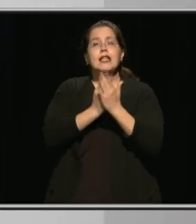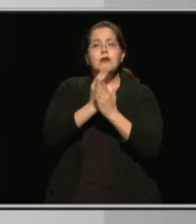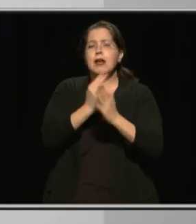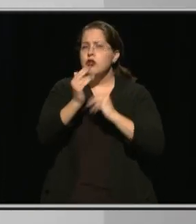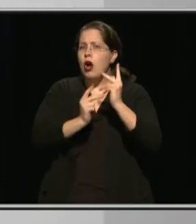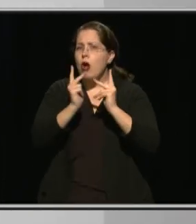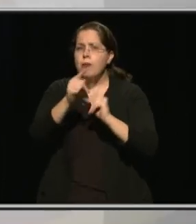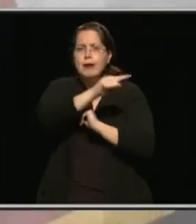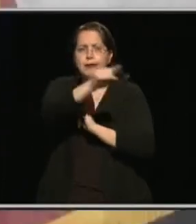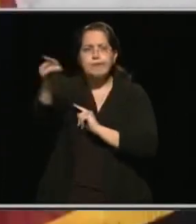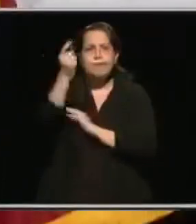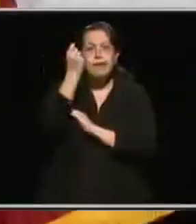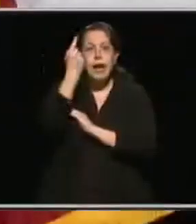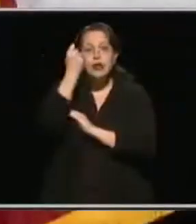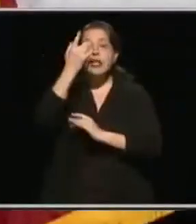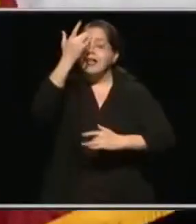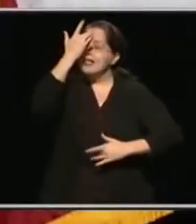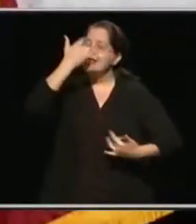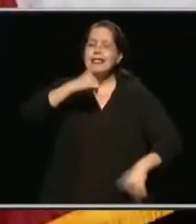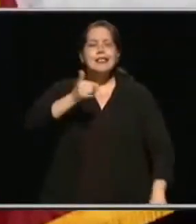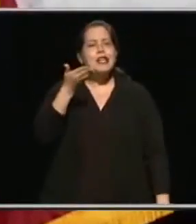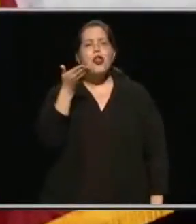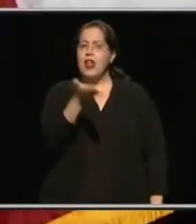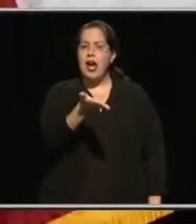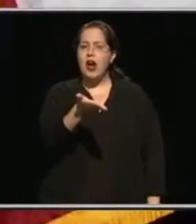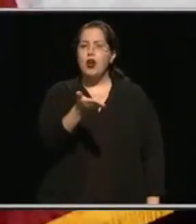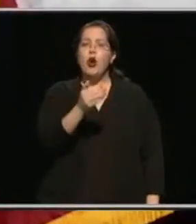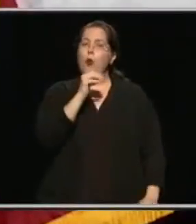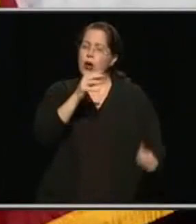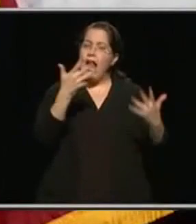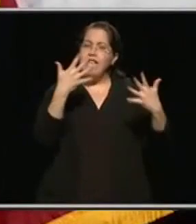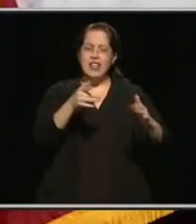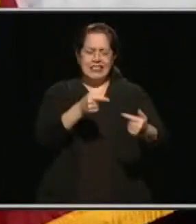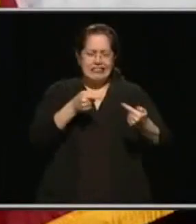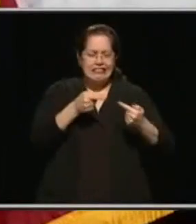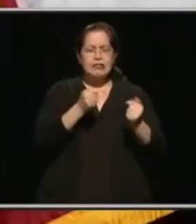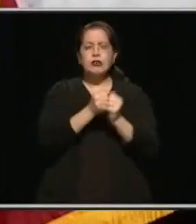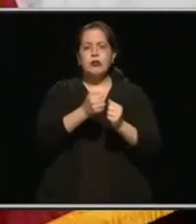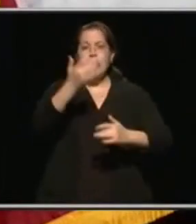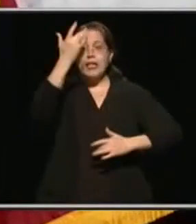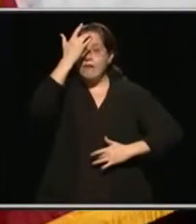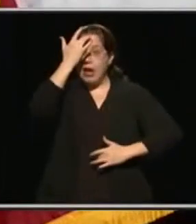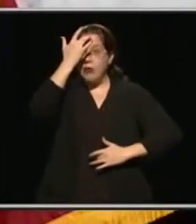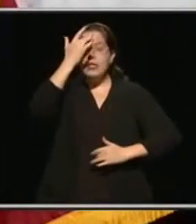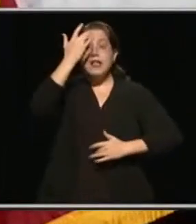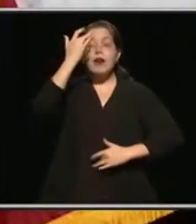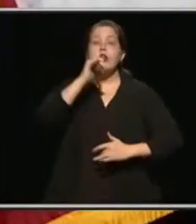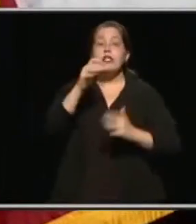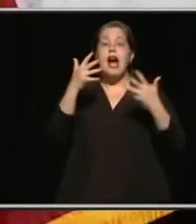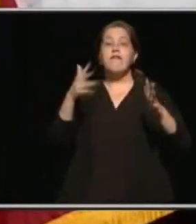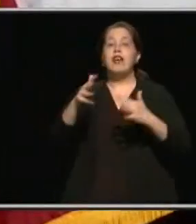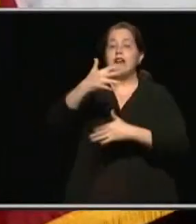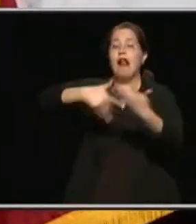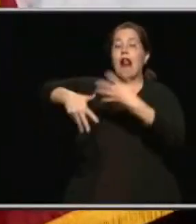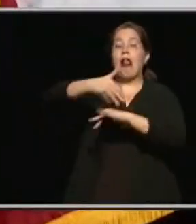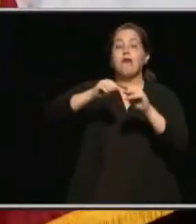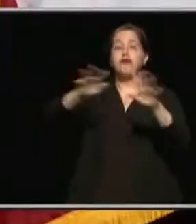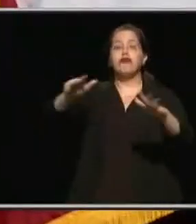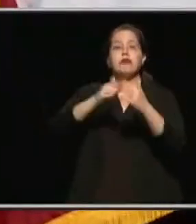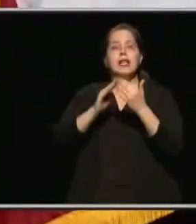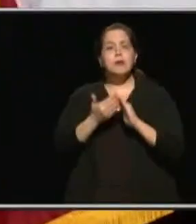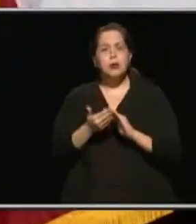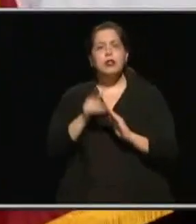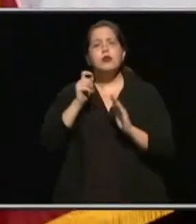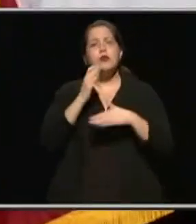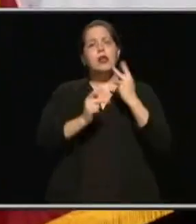everyone understands the virus is out there. We're not done fighting this virus, and this virus is not done going through our communities, so we need everyone